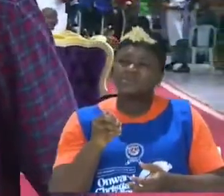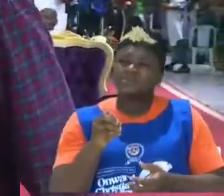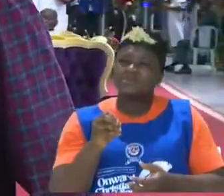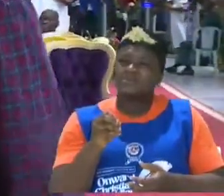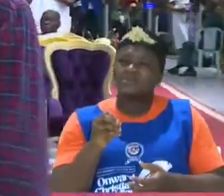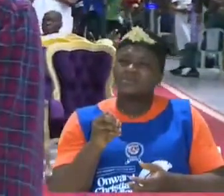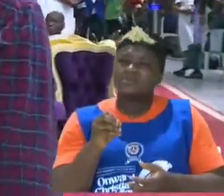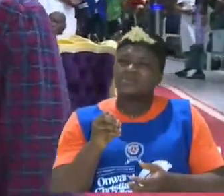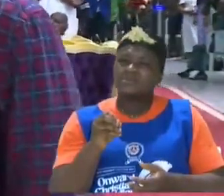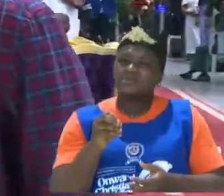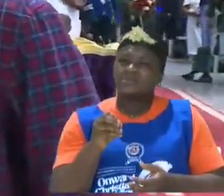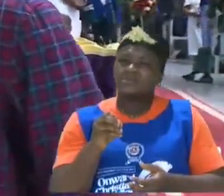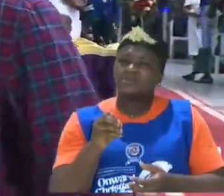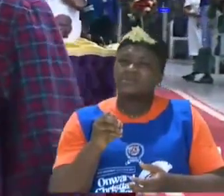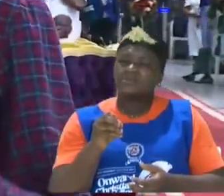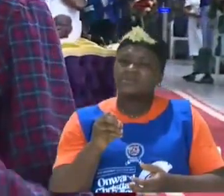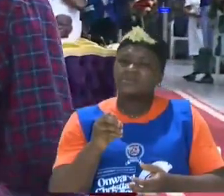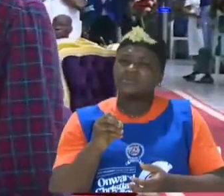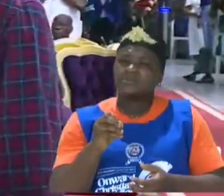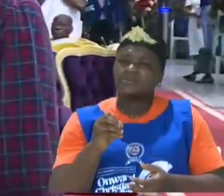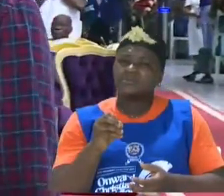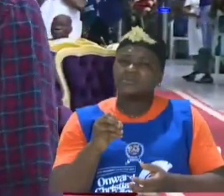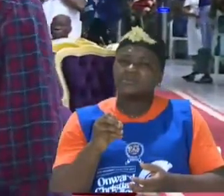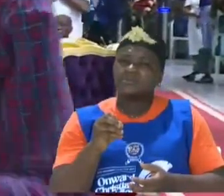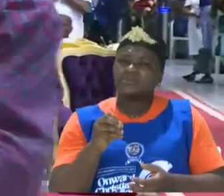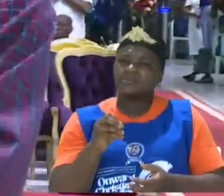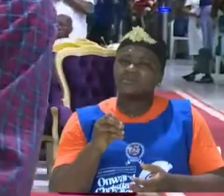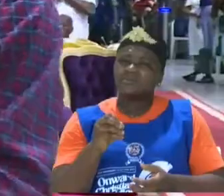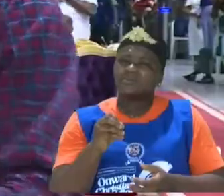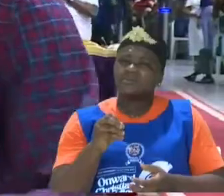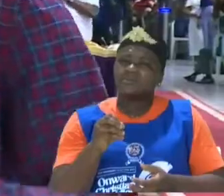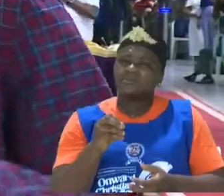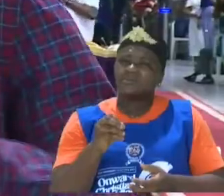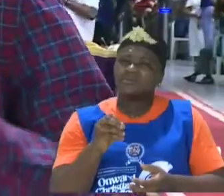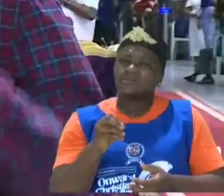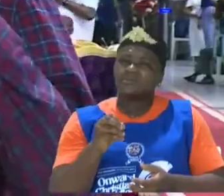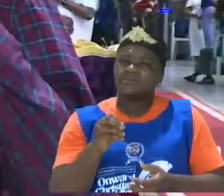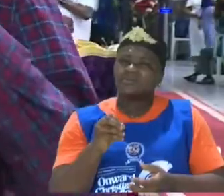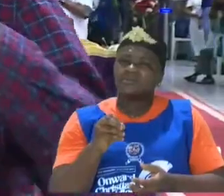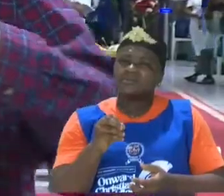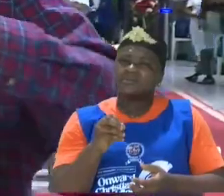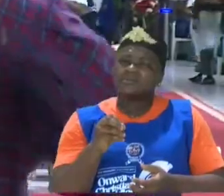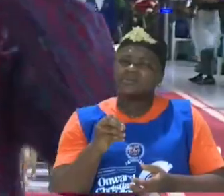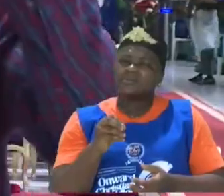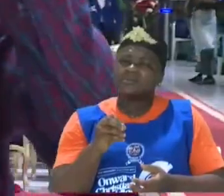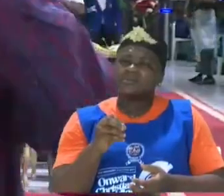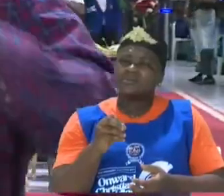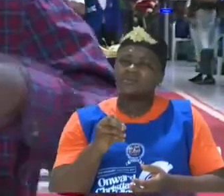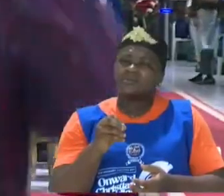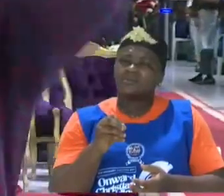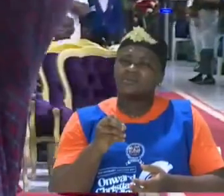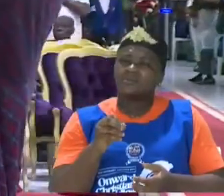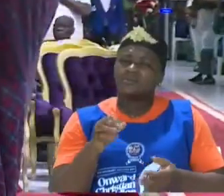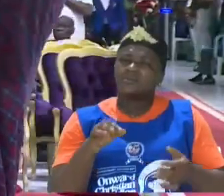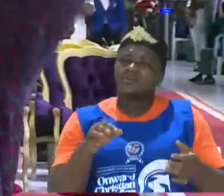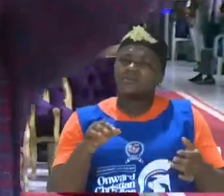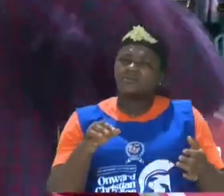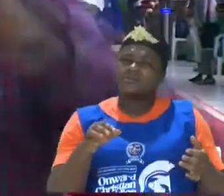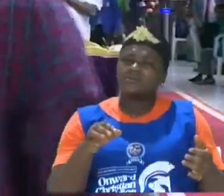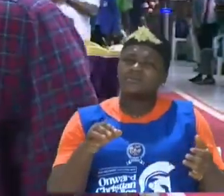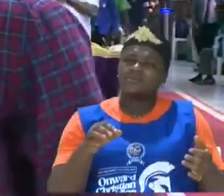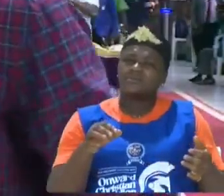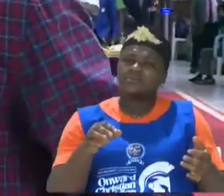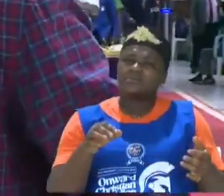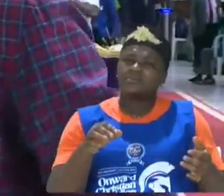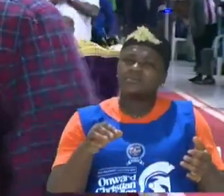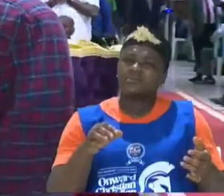it's impossible to restore. Ashes to firewood, and I noticed that same day before he said it, that my life was not seeming like a good thing. That was after he laid it down on me and I got